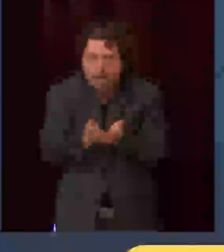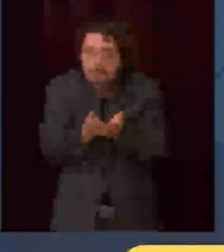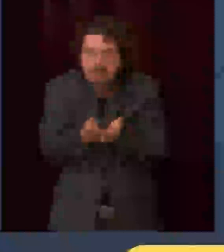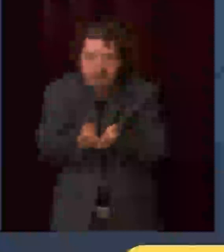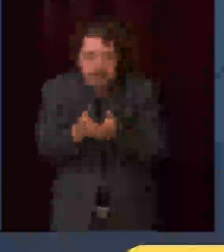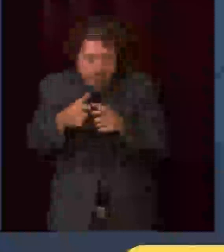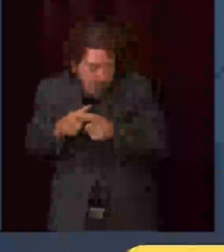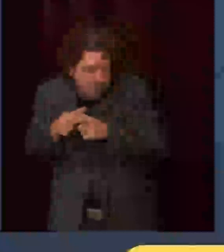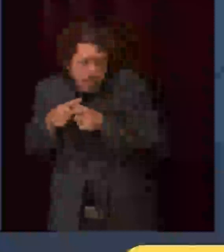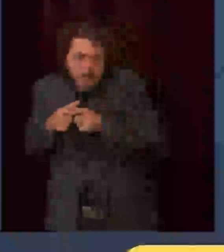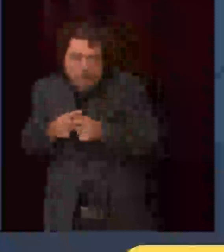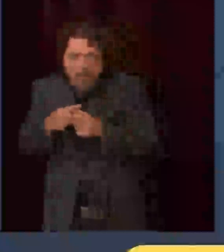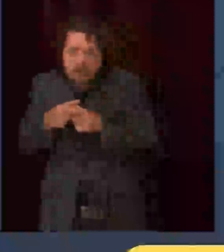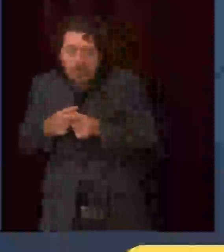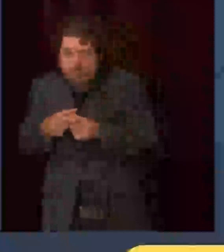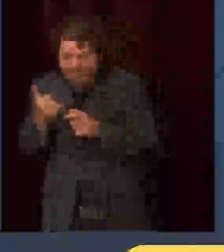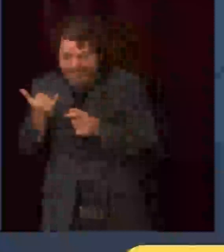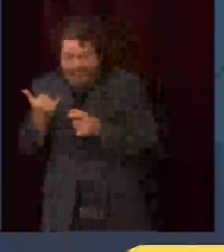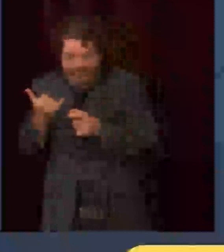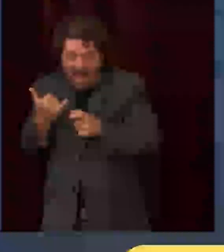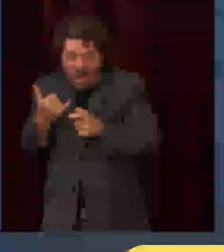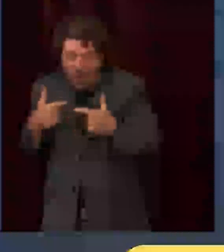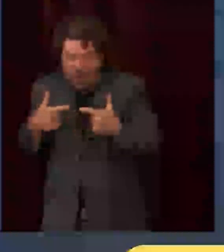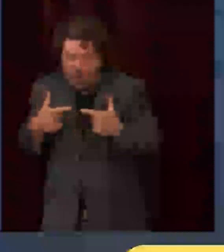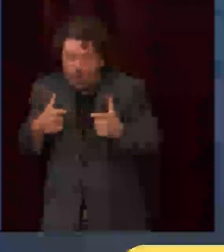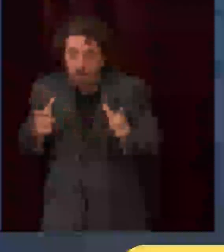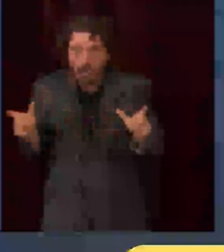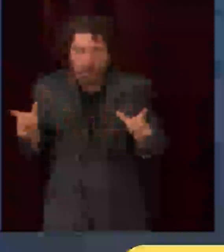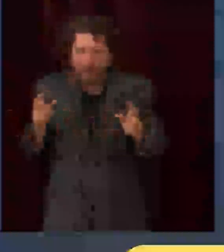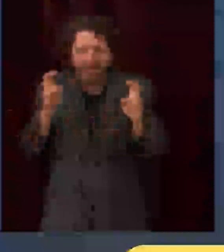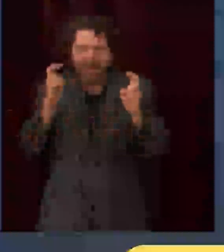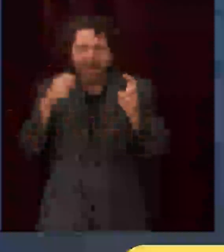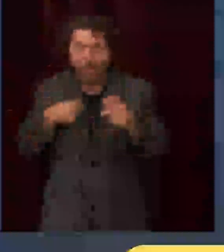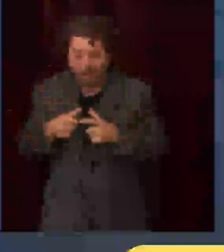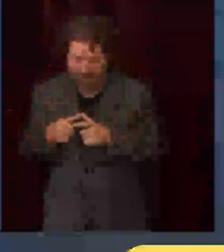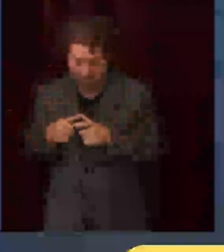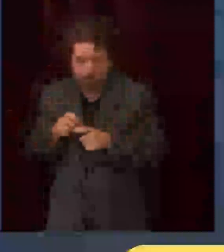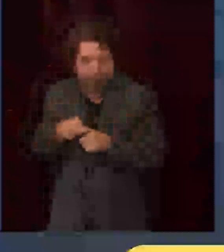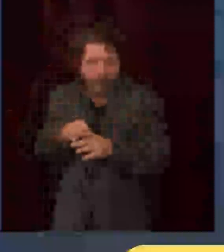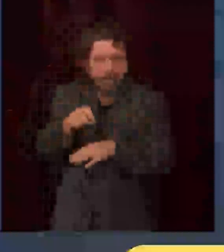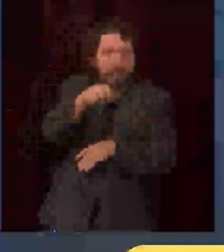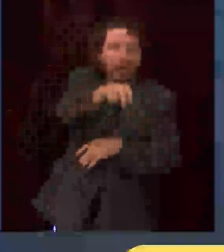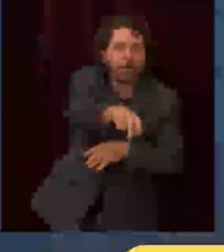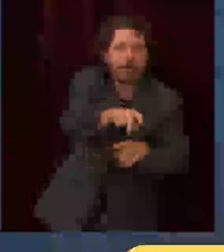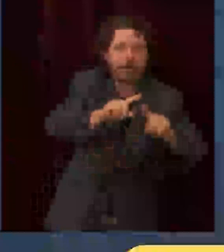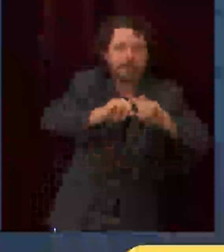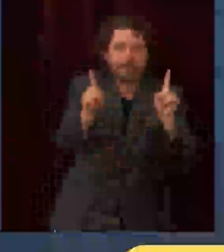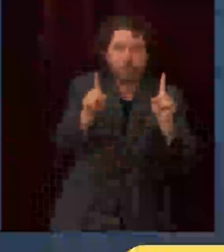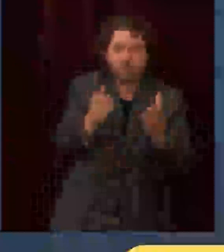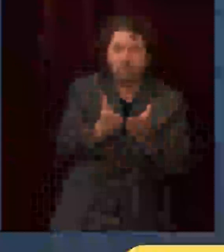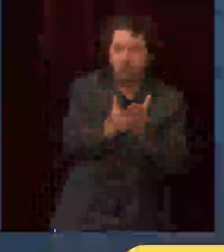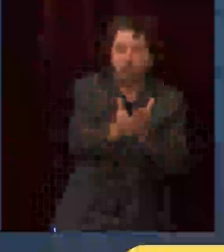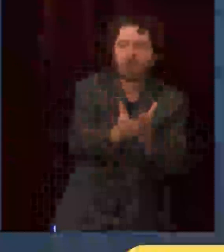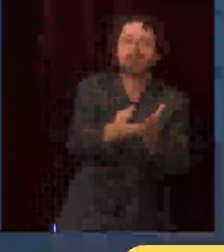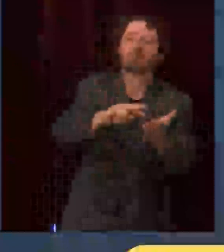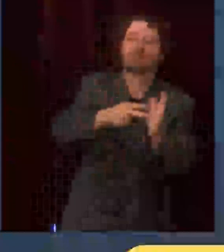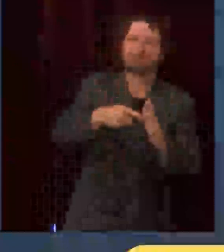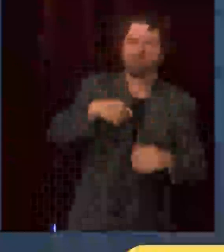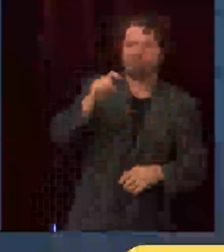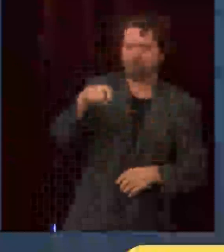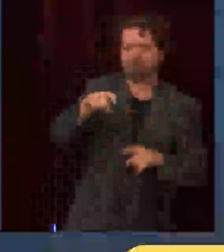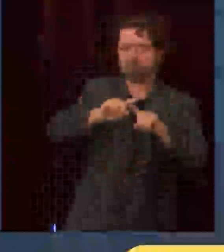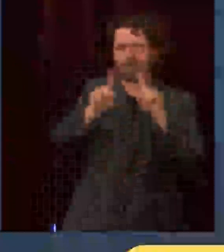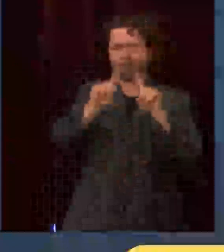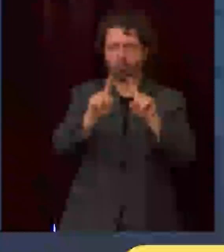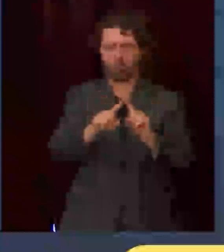boat doesn't have holes in it. So that's why the next stage of this, we're really pleased that we can give more counties flexibility. And we're